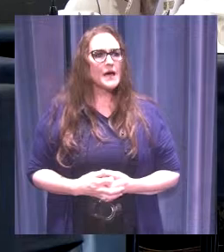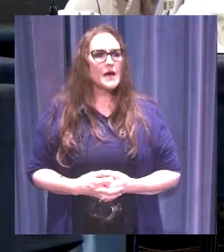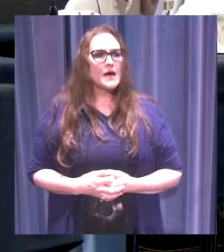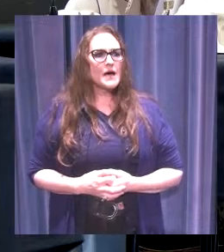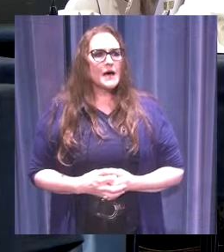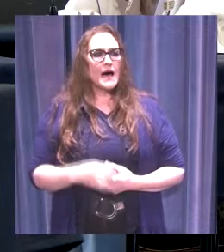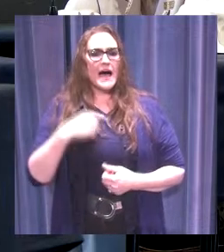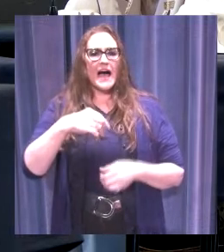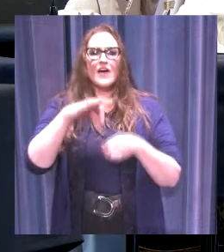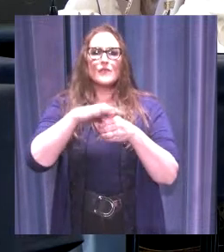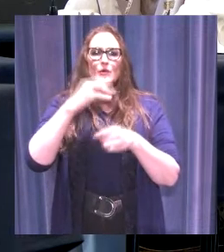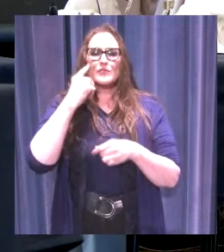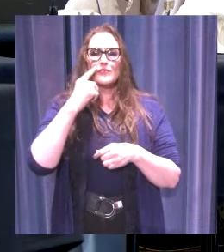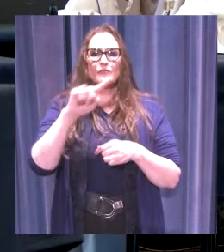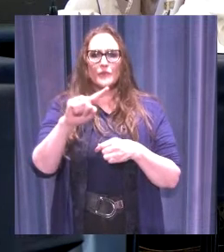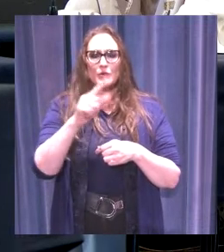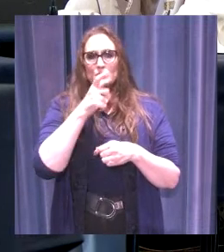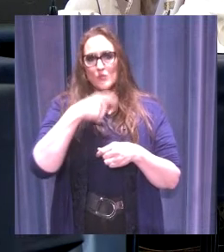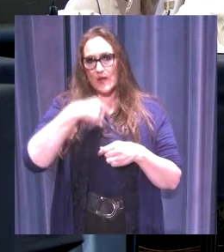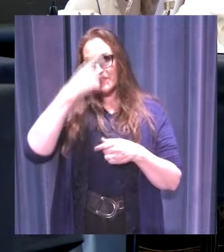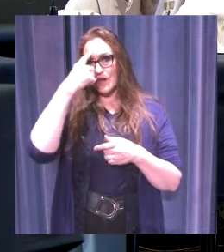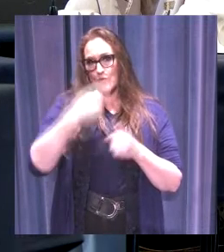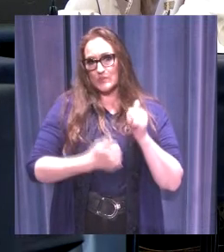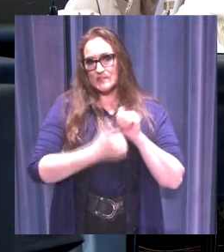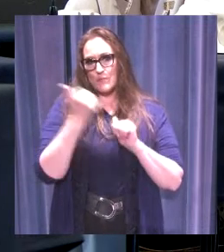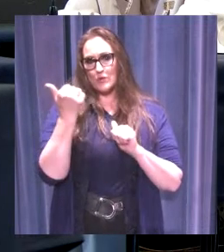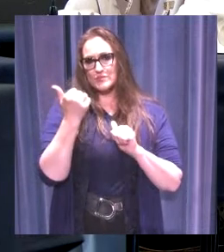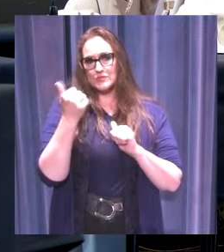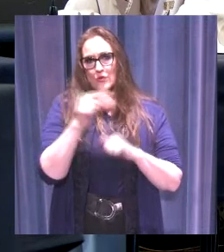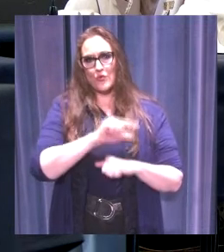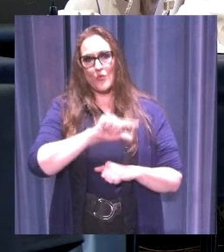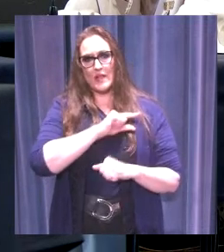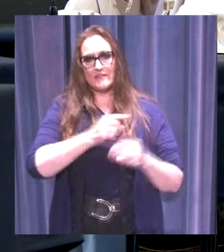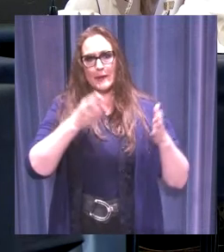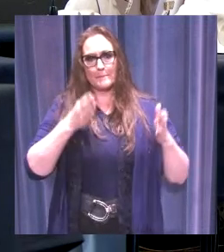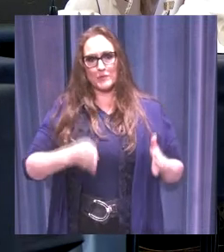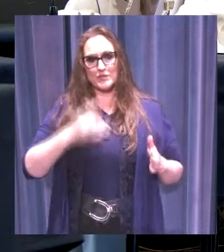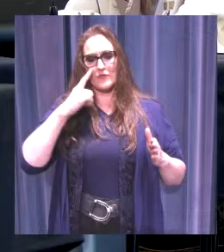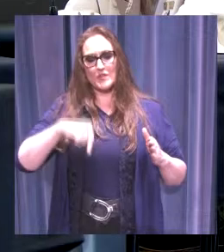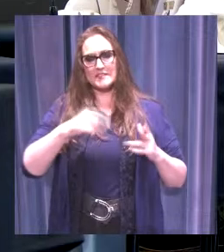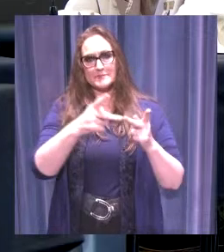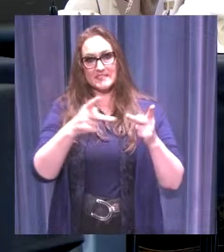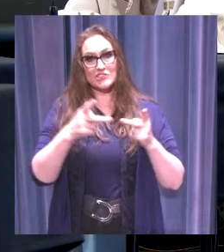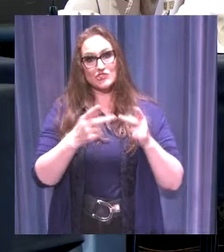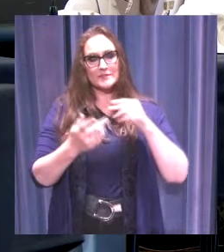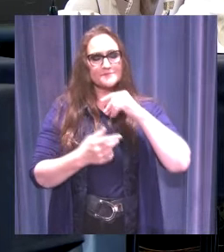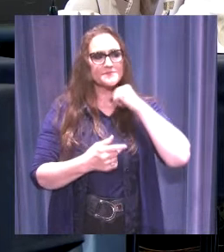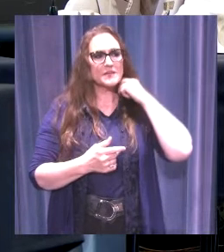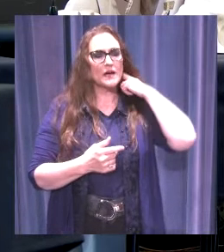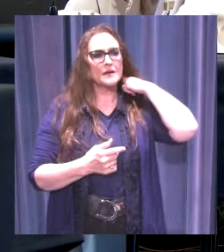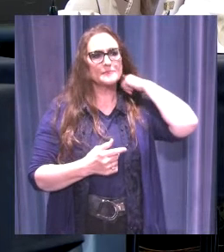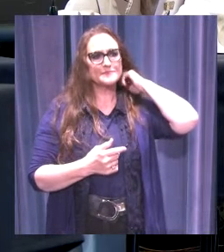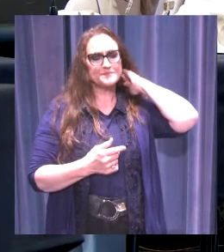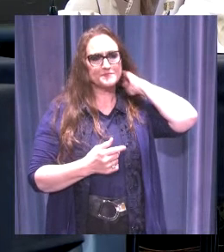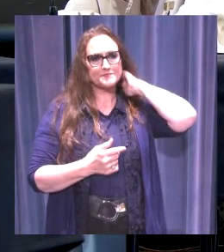I voted for who I thought was the most qualified person for this position.